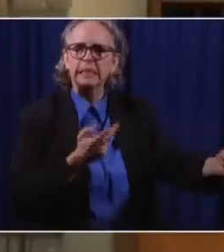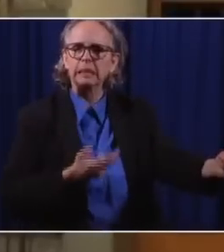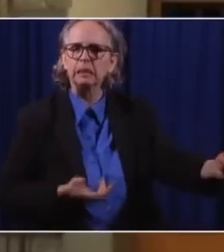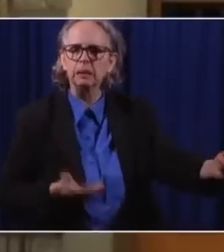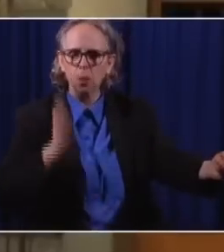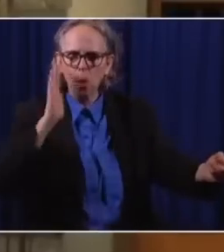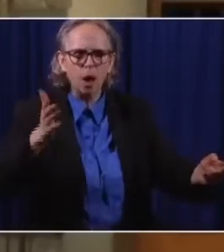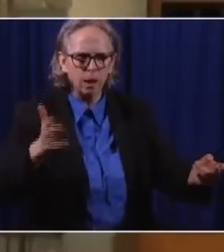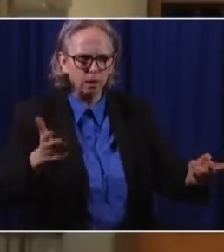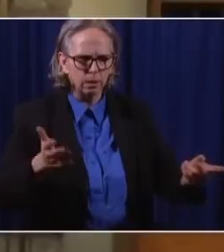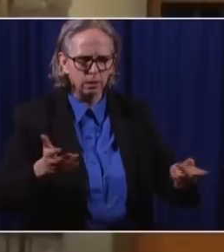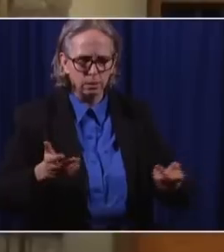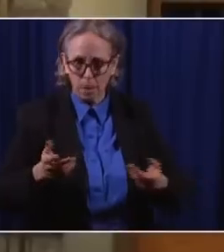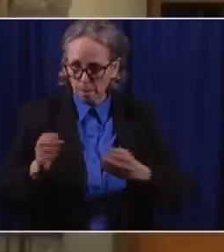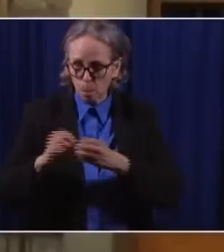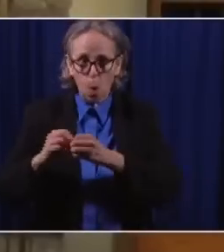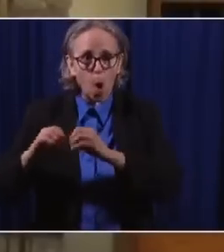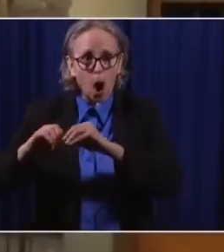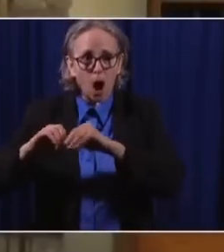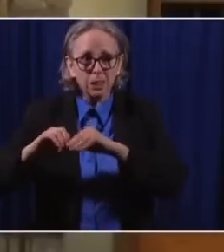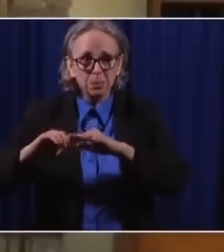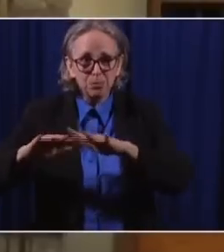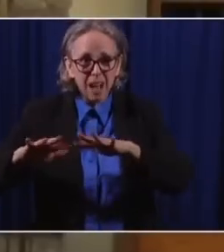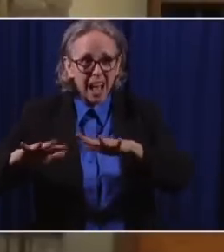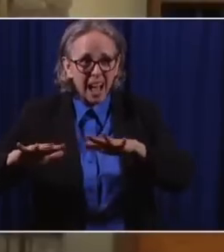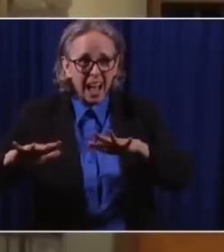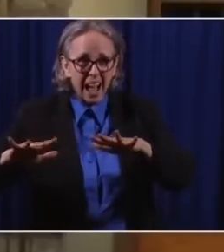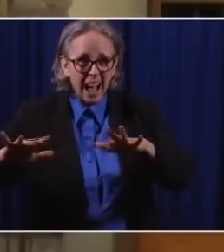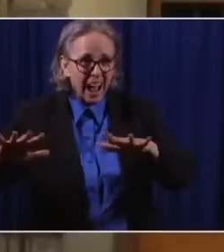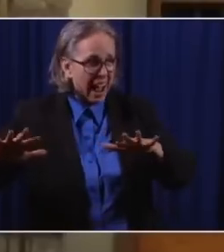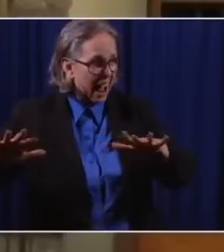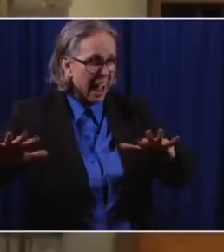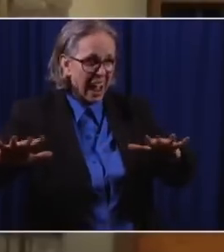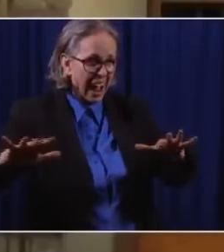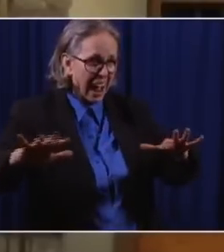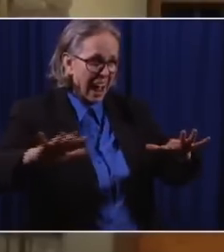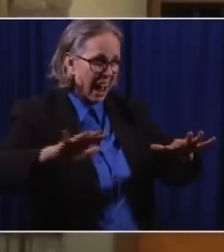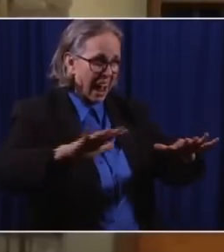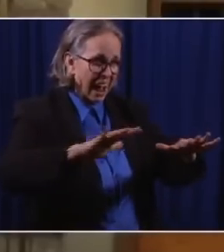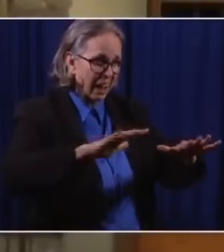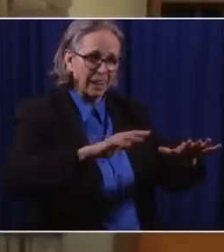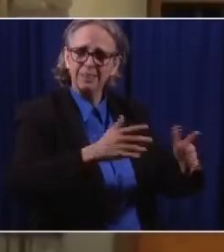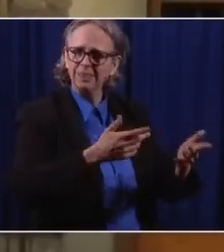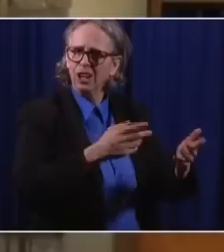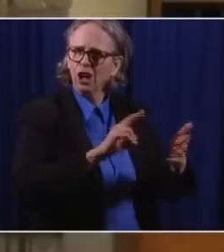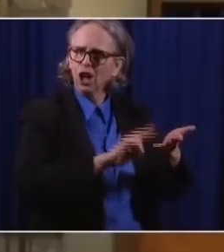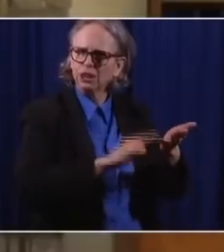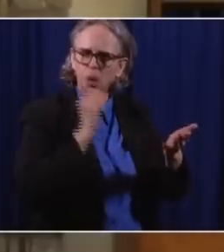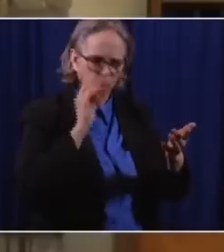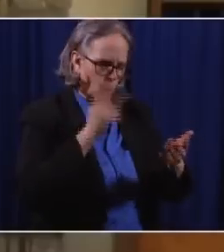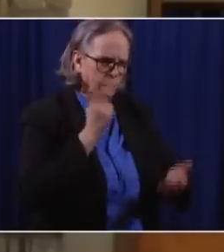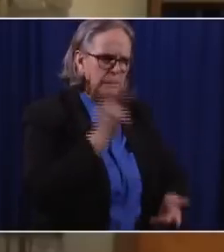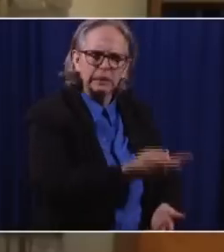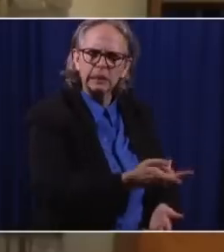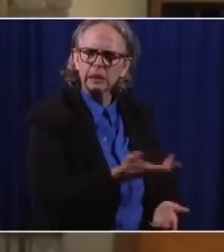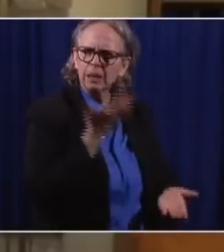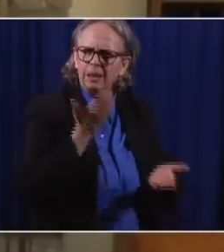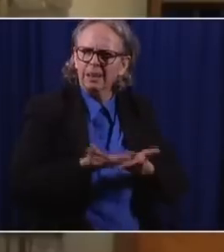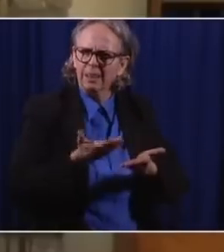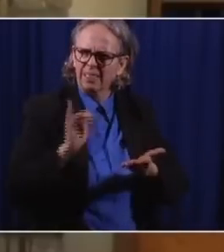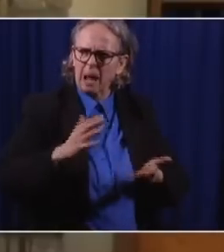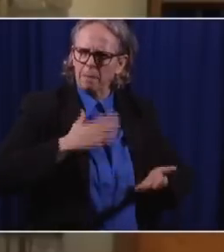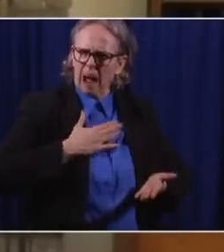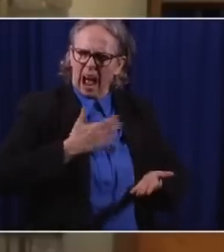So it goes back to what I've said to anybody out there who's watching this, who doesn't think them getting